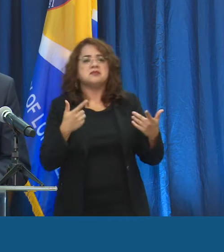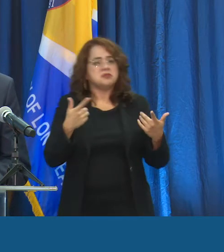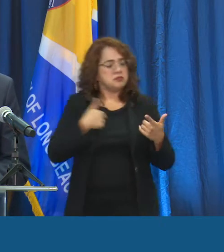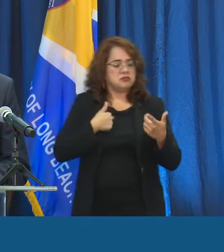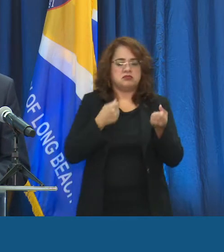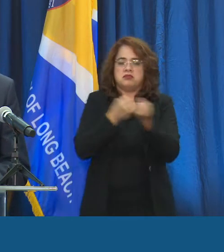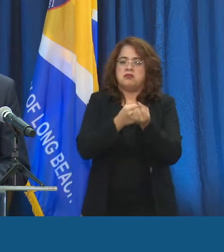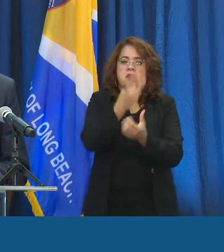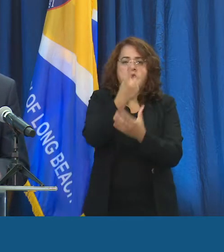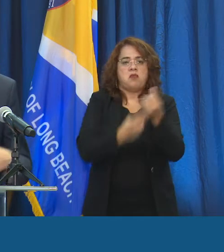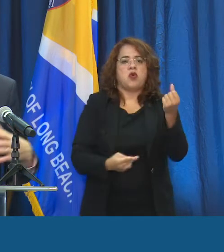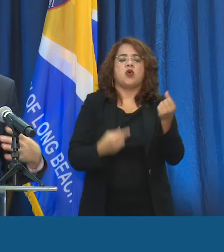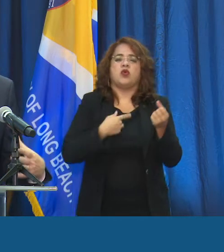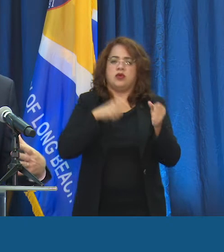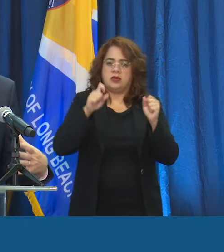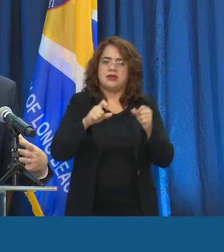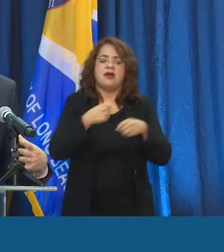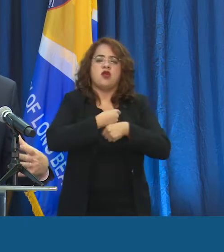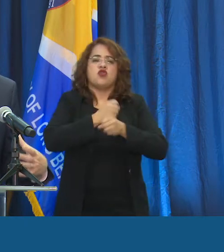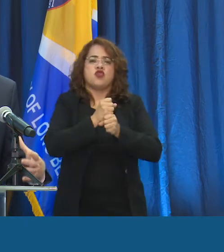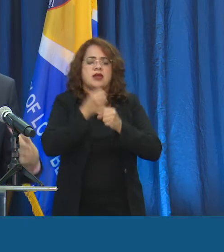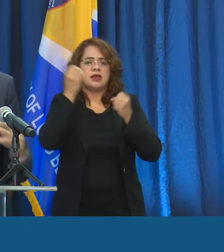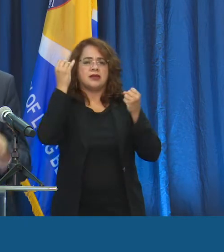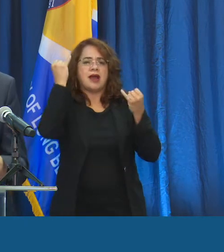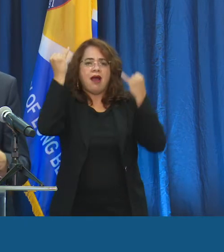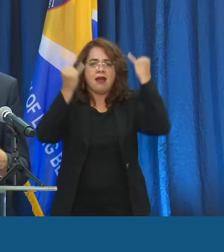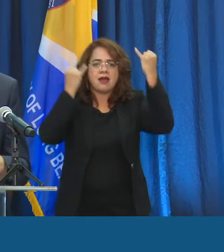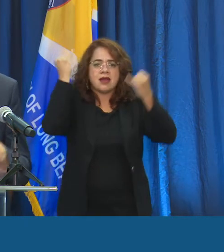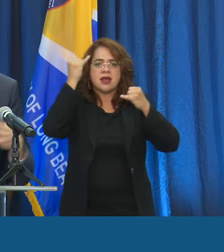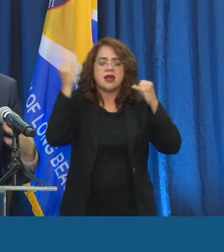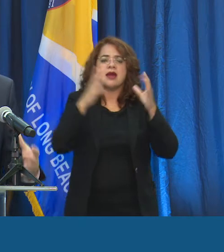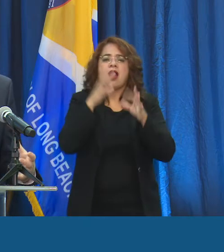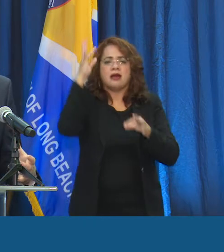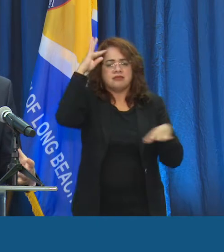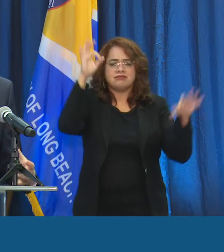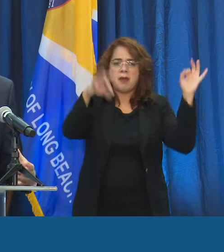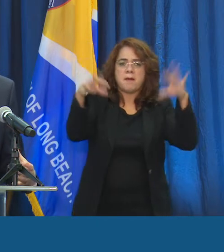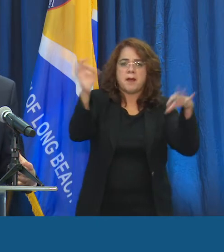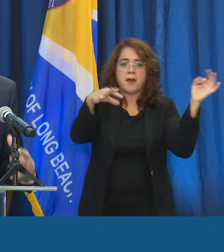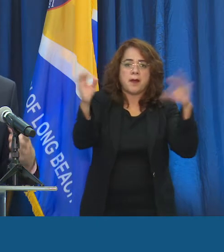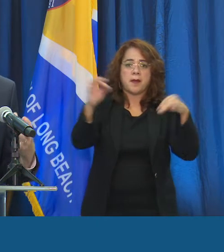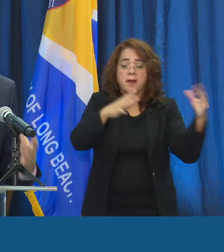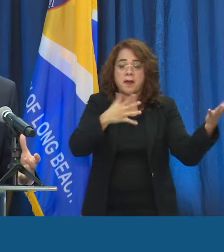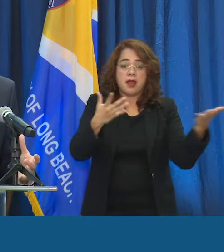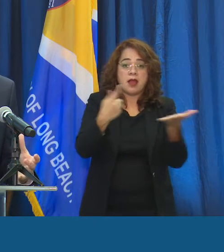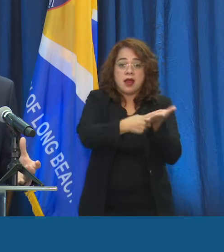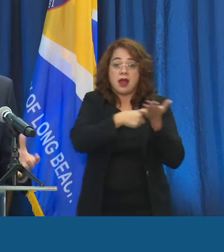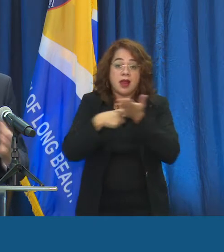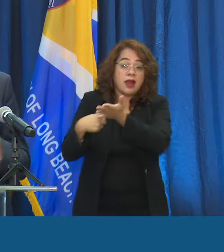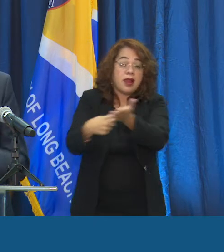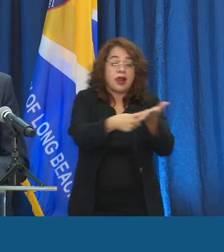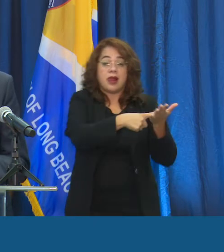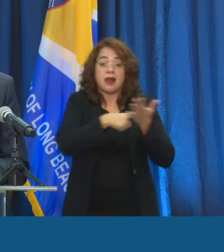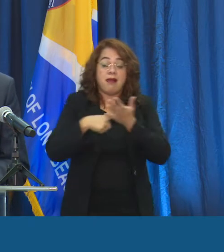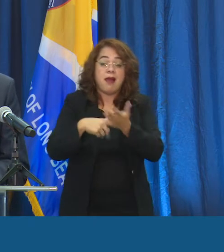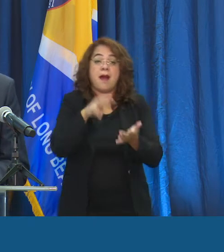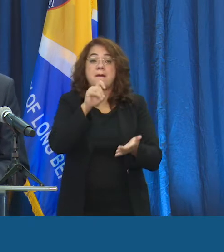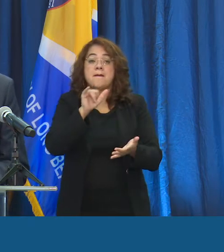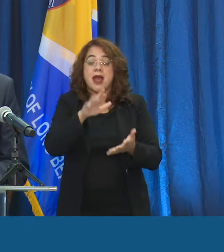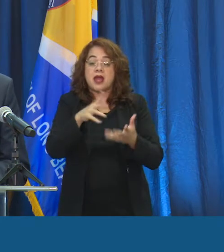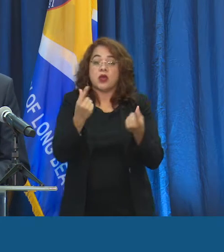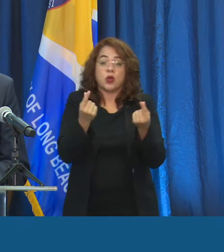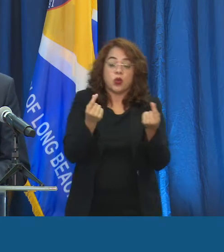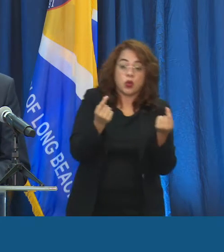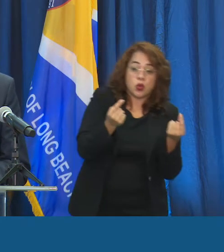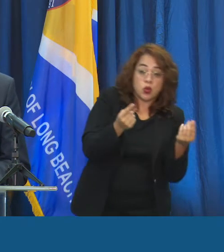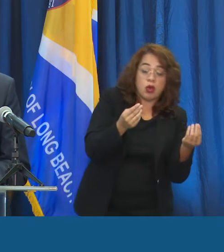part of what we need to do is create ideas and bring those forward. They get massaged through the process by the mayor and then also